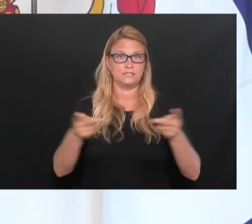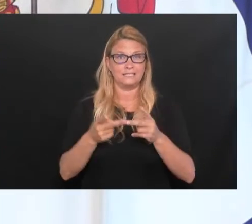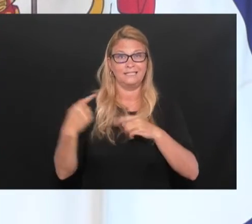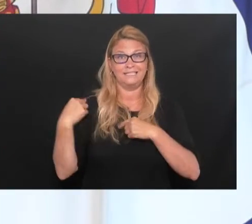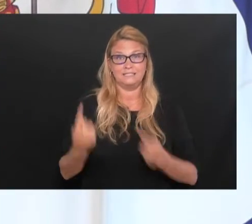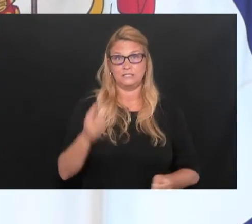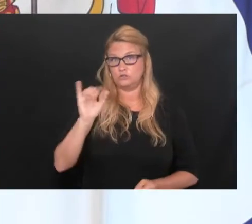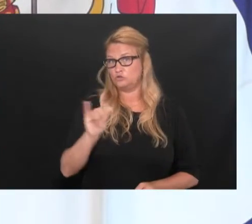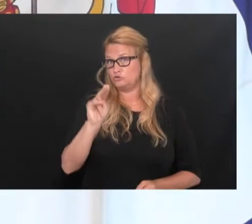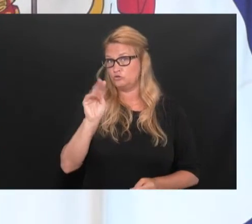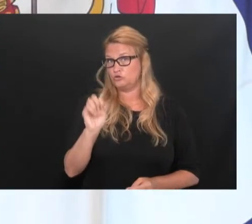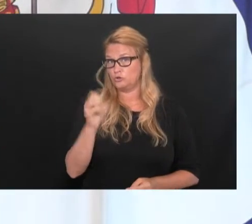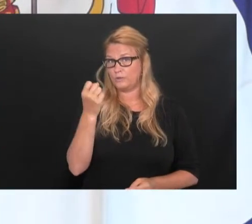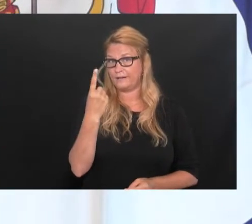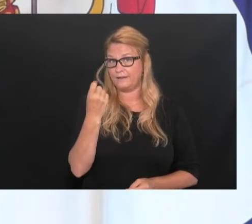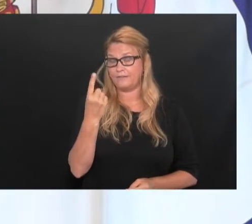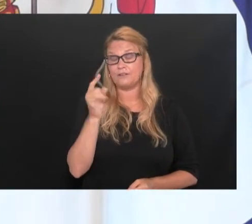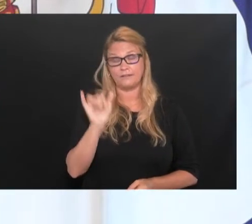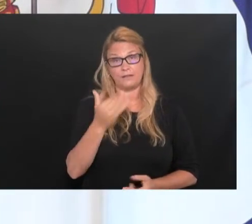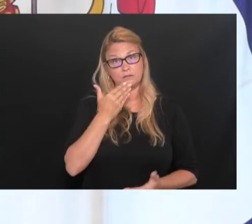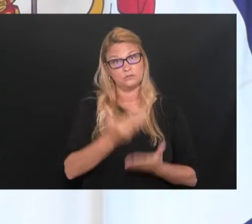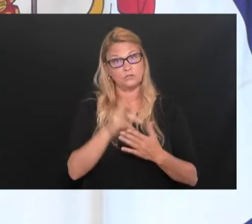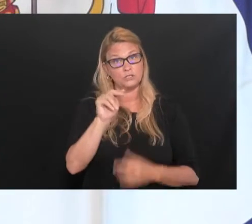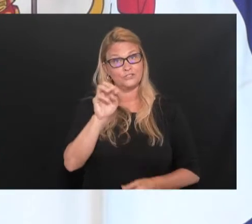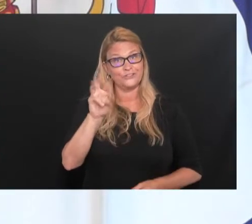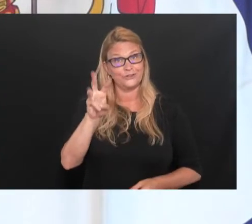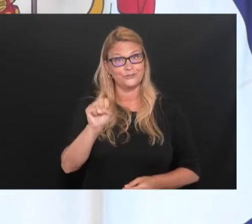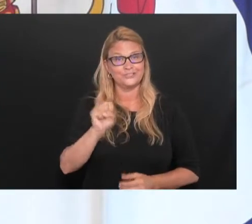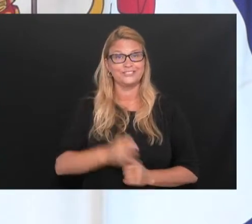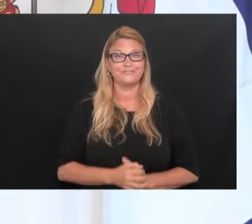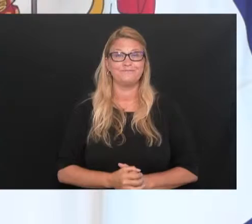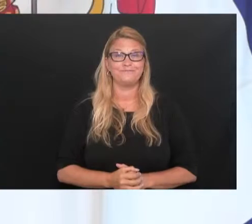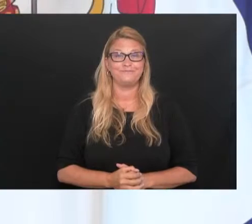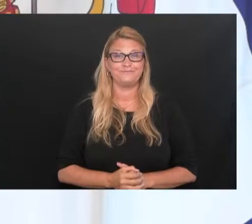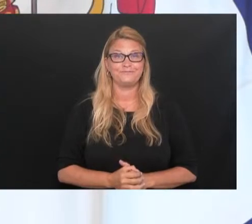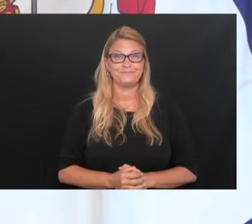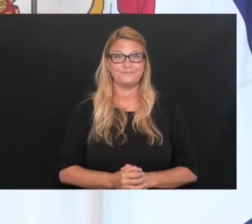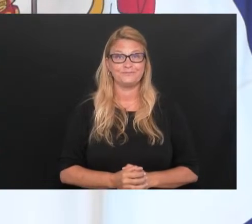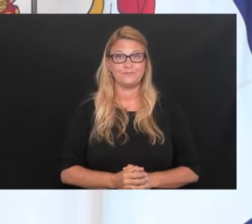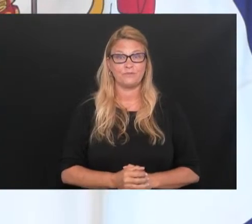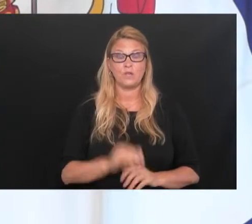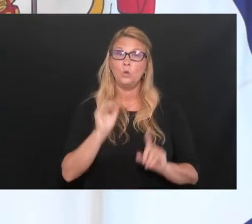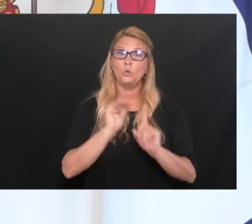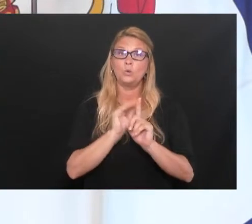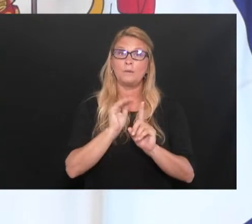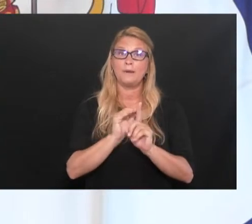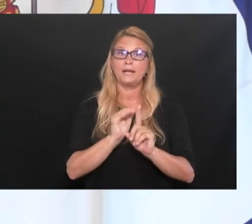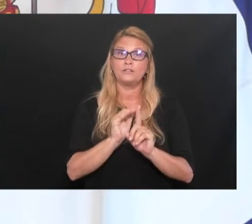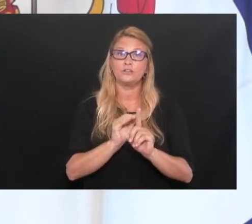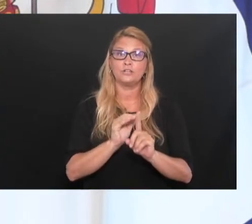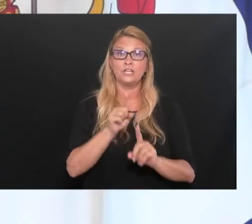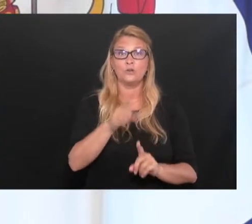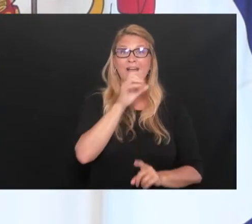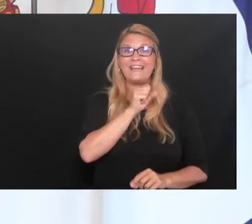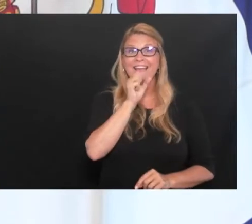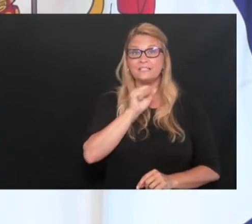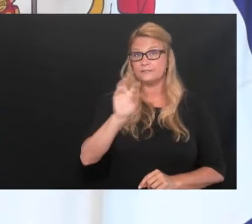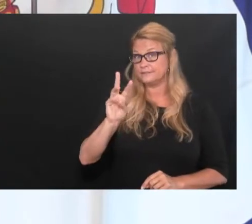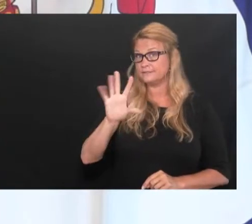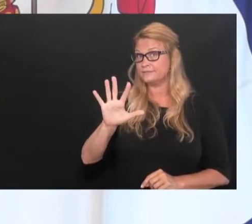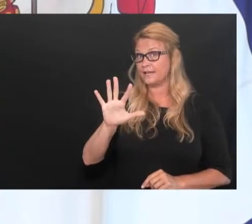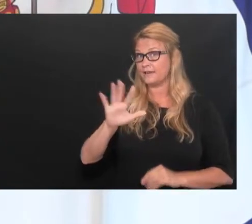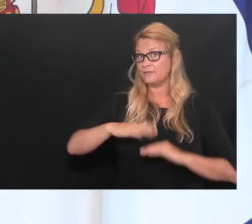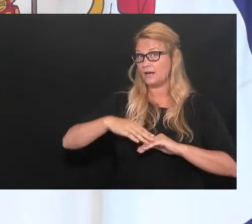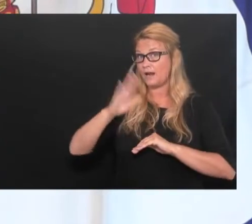11th. That's really good. Really, really, really good. Reminder always about if you're 65 and